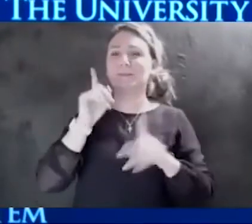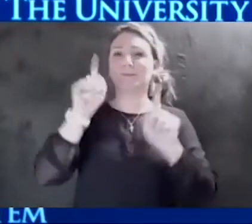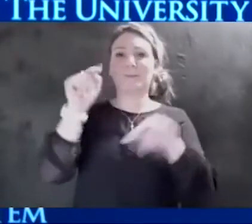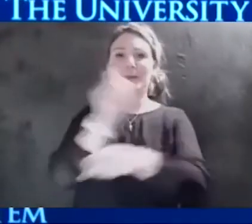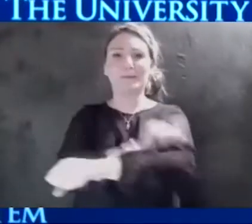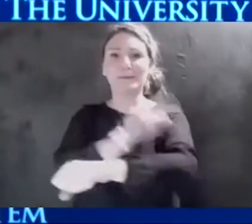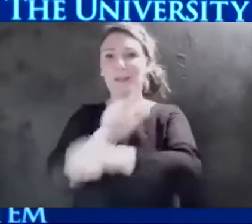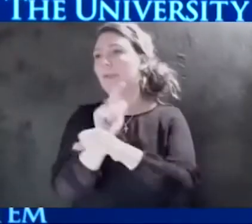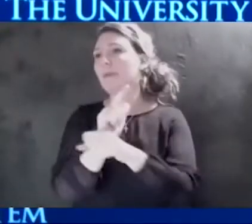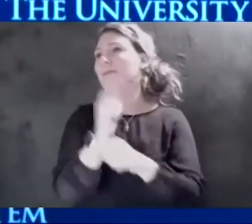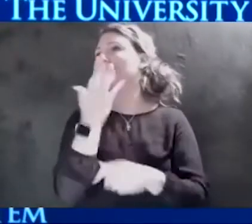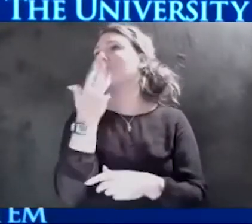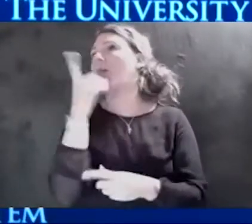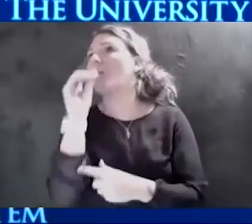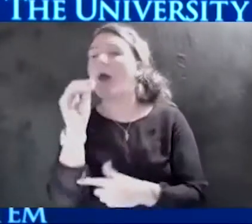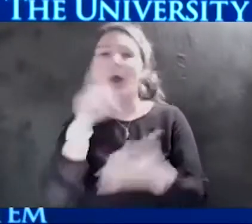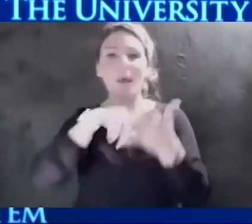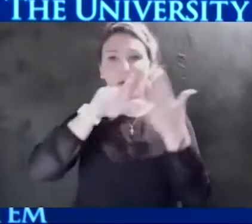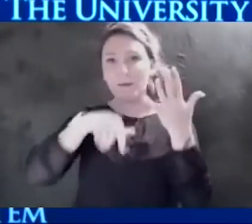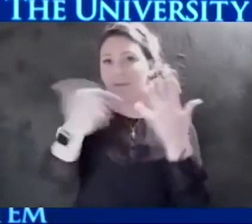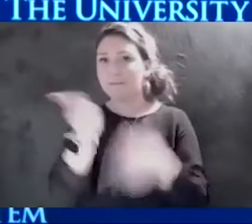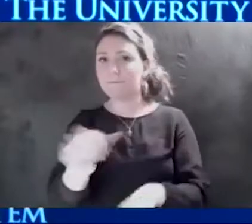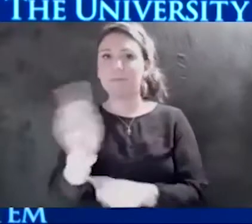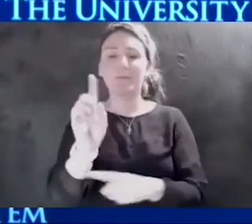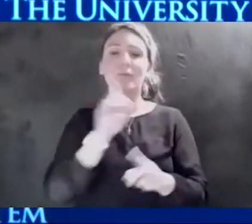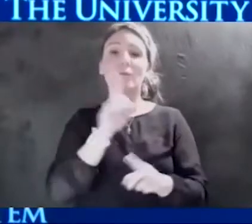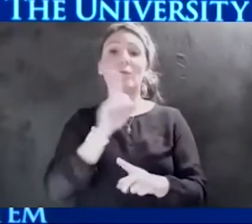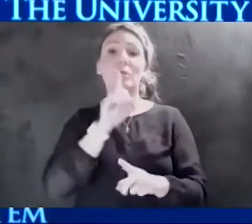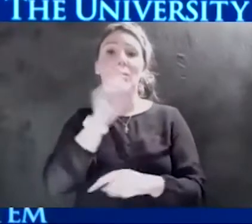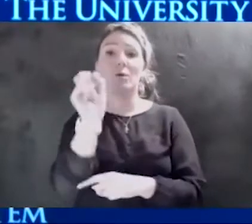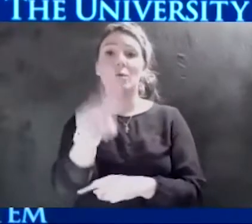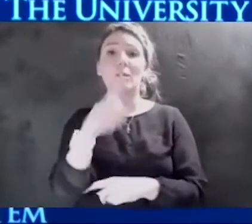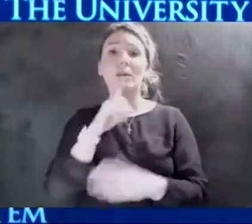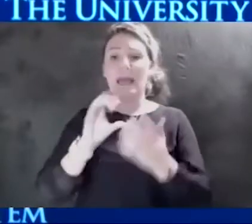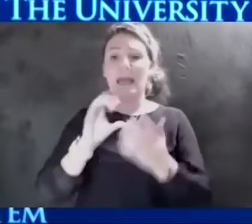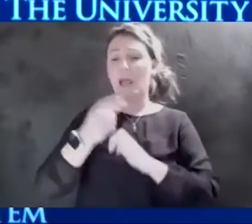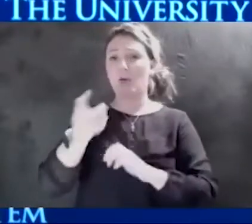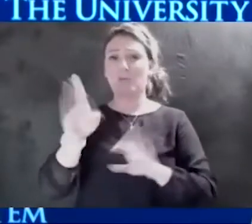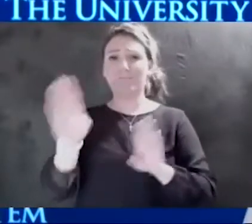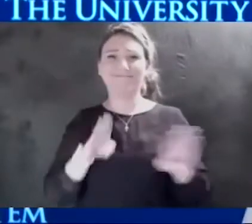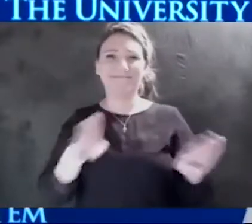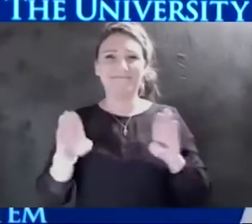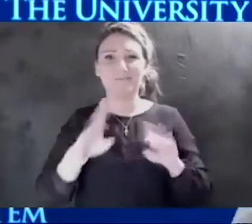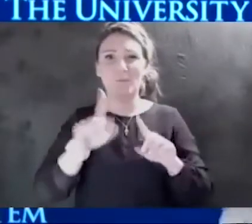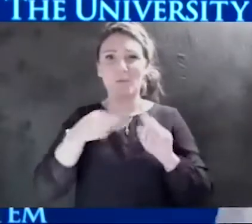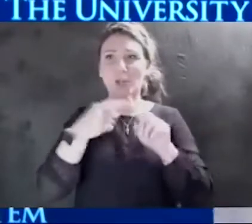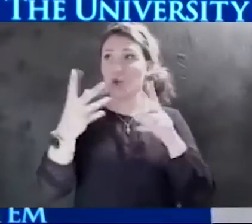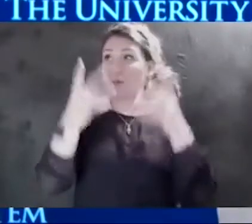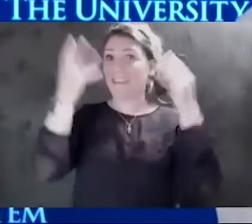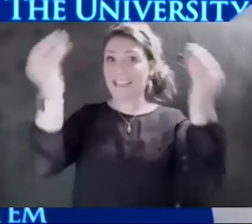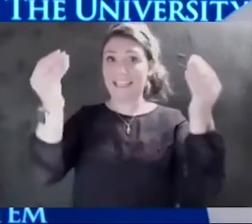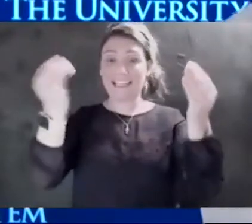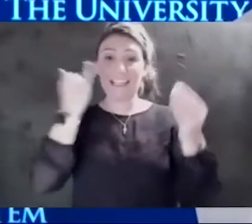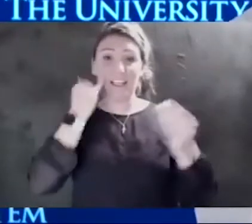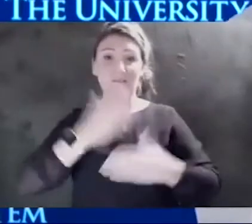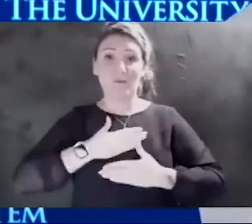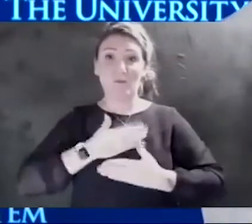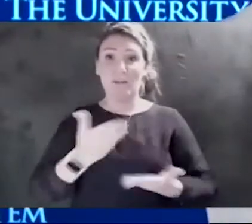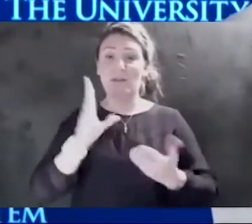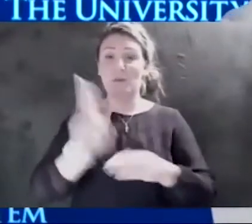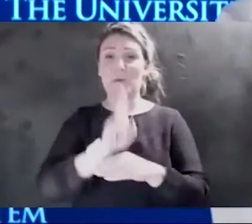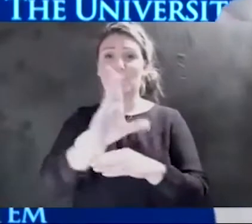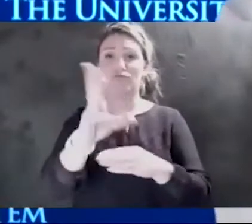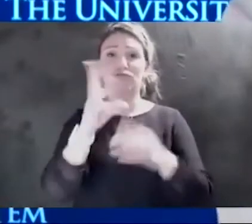woods. I think the real question is, how are you conducting yourself when you go? And I think if you're willing to put on your mask and make sure you're